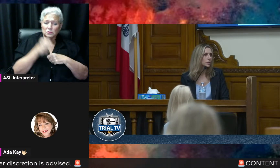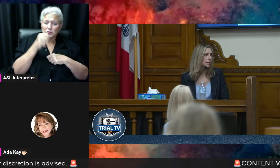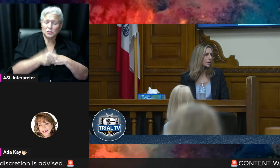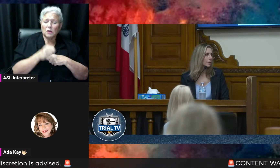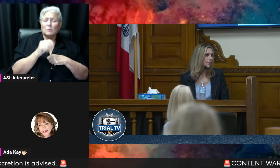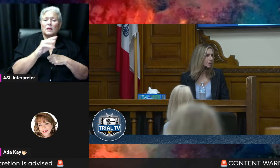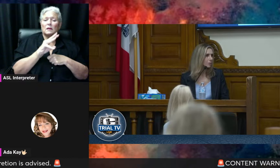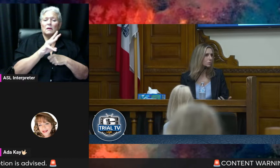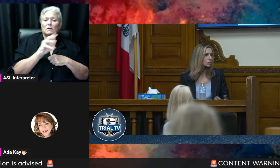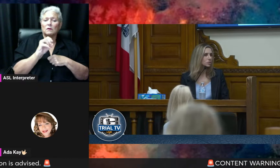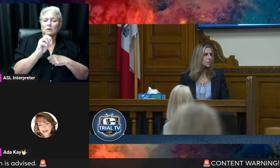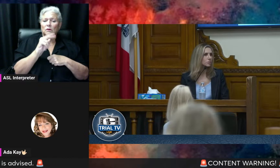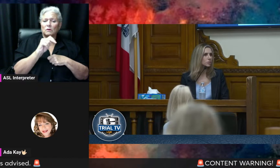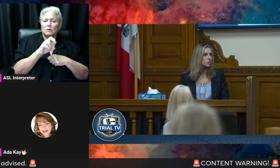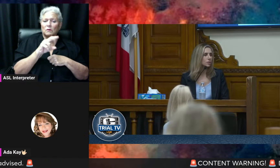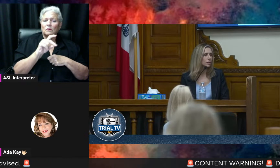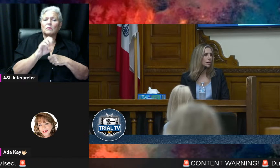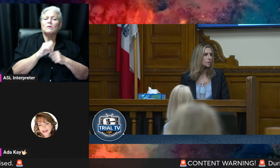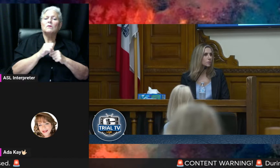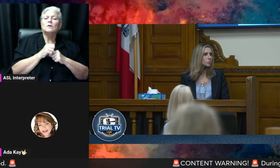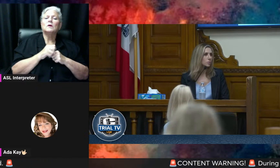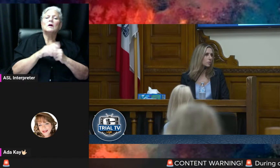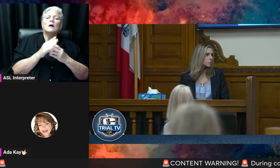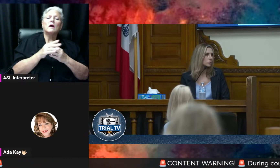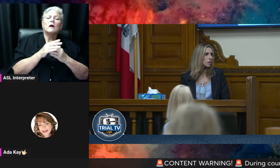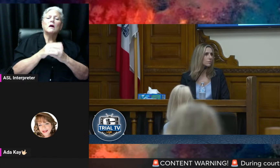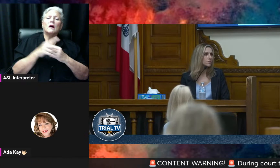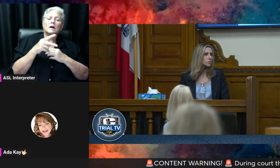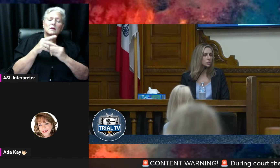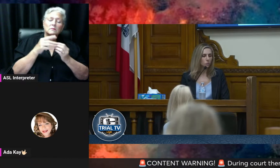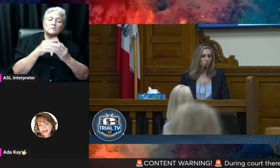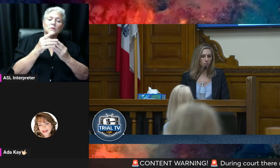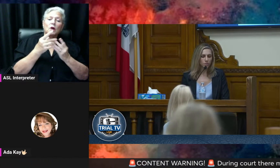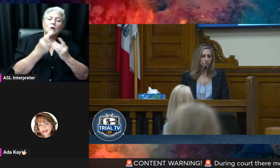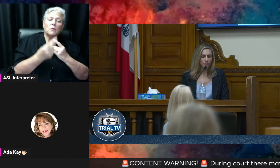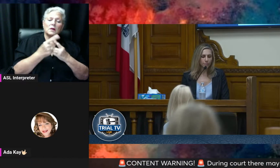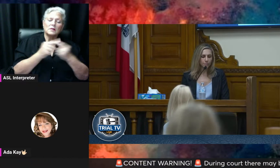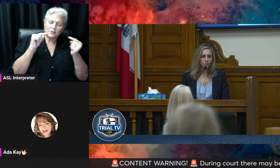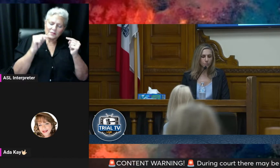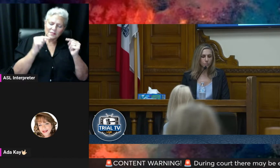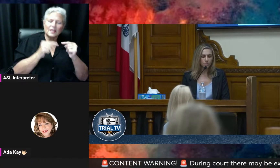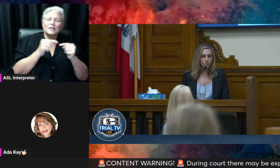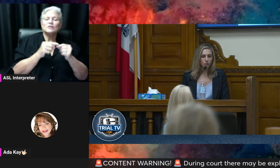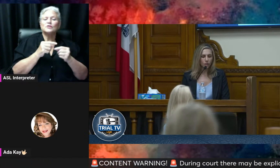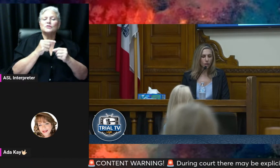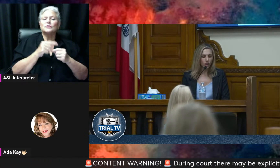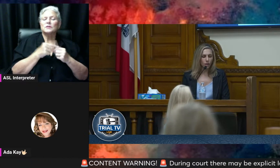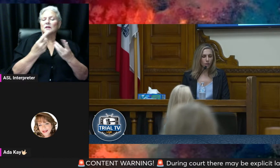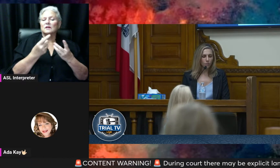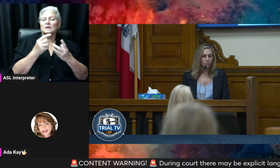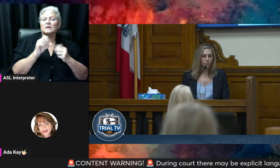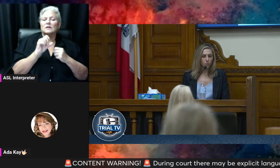cutting wounds. Cutting wounds just injured the superficial soft tissue or the skin.